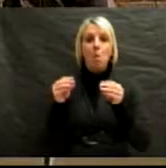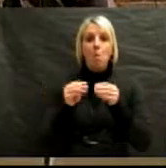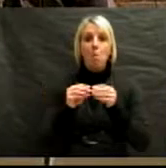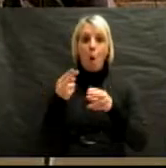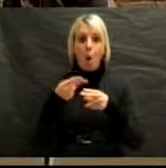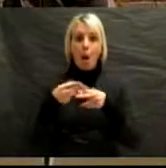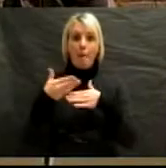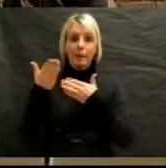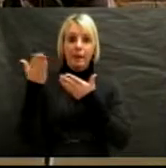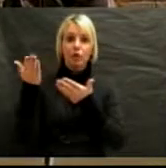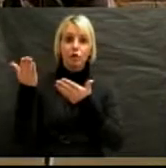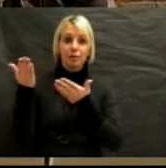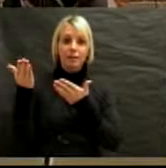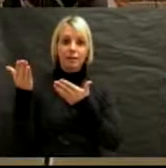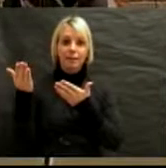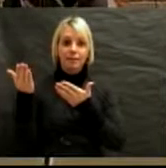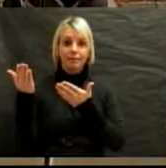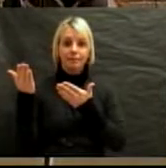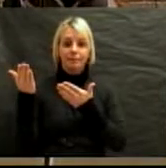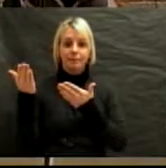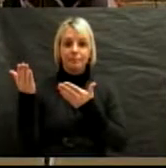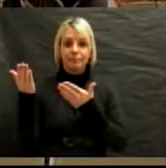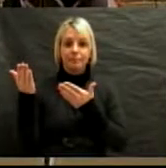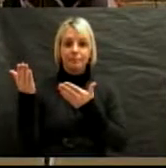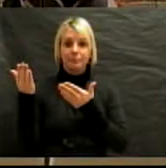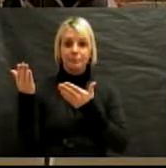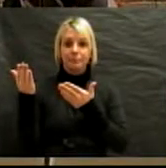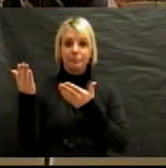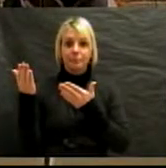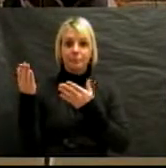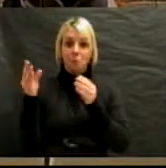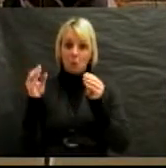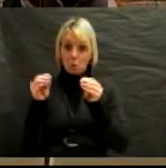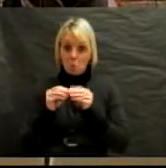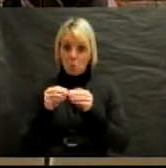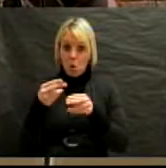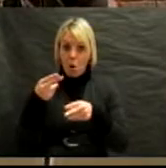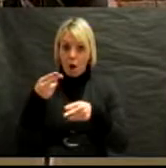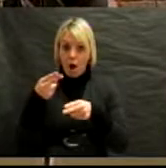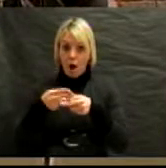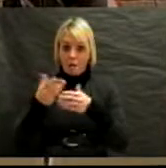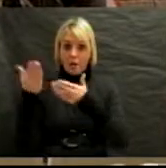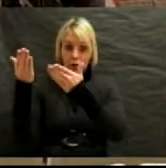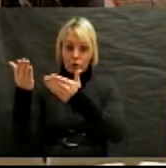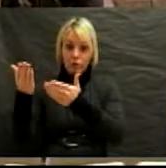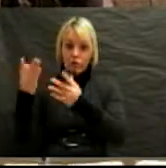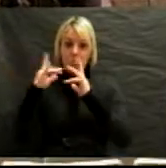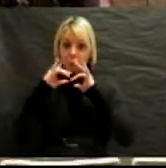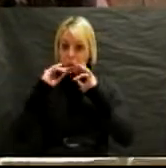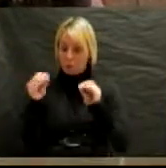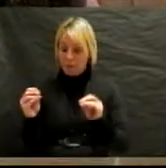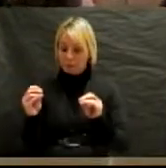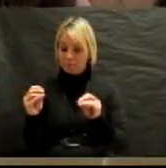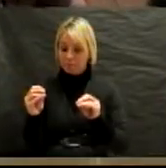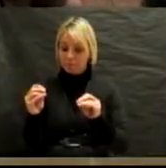Are there any further nominations? Hearing none, we have Yvette Marthaler